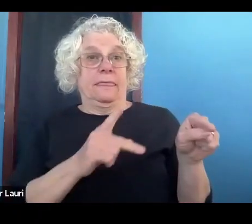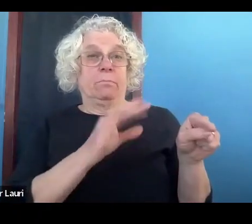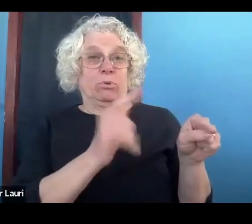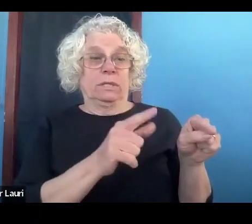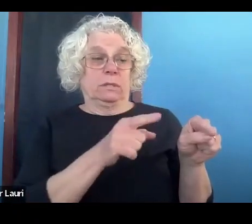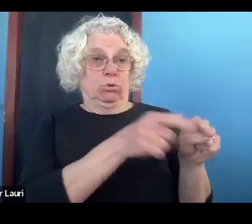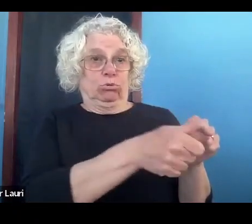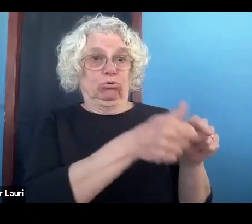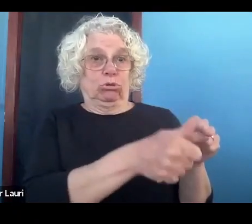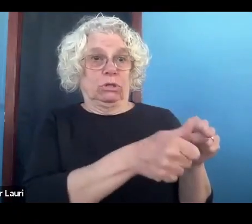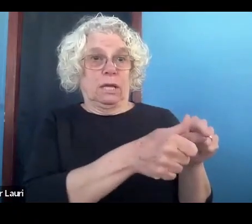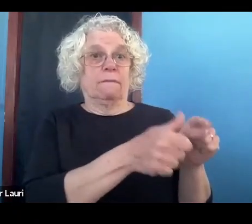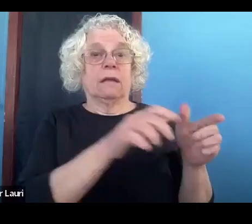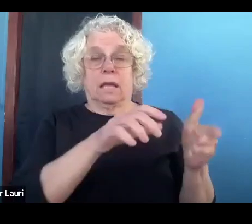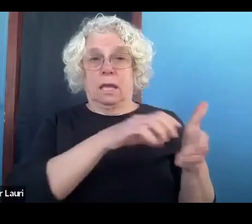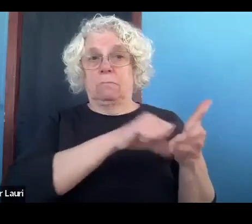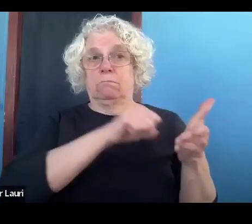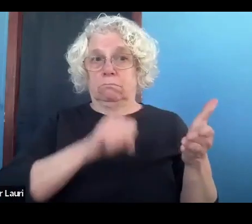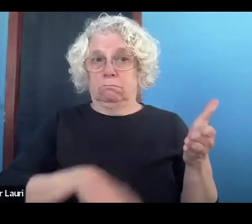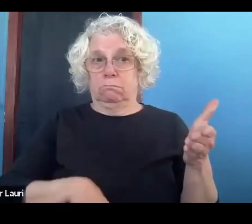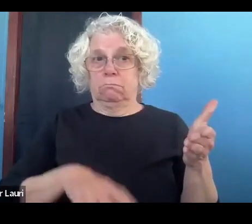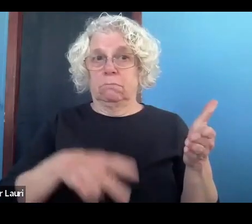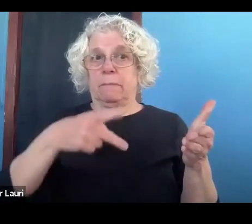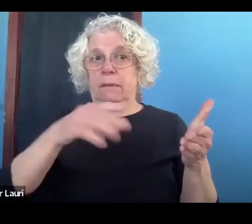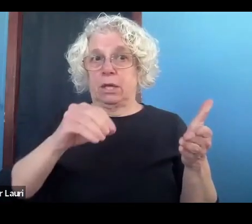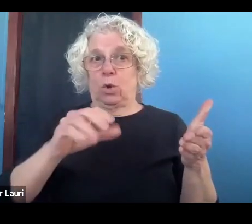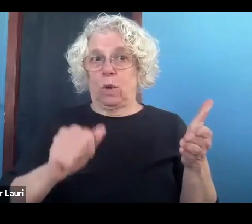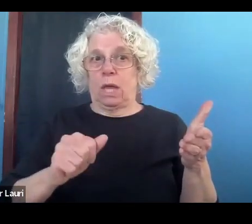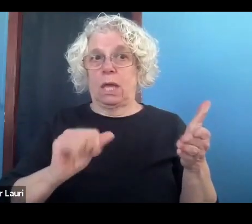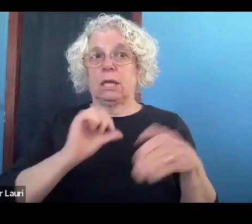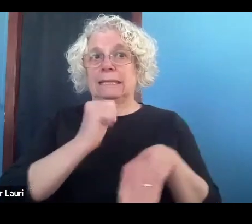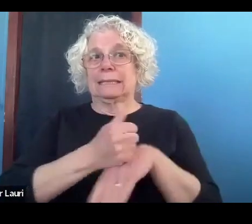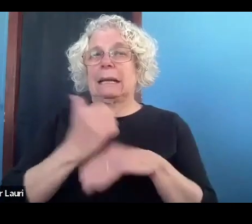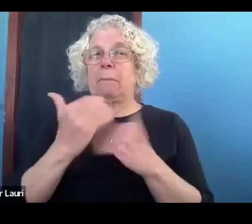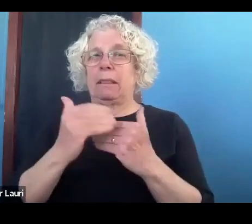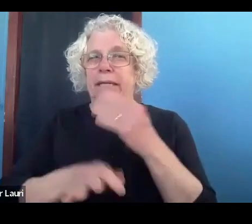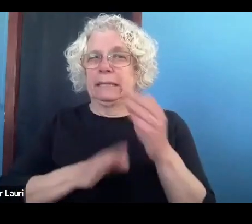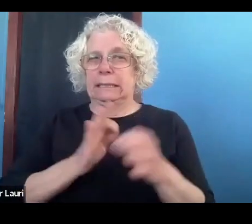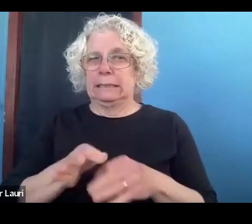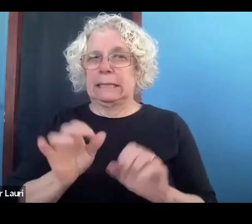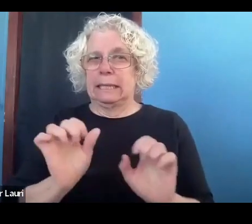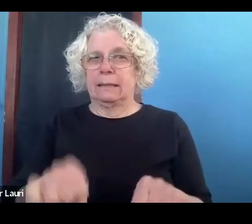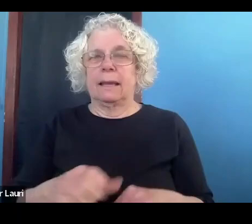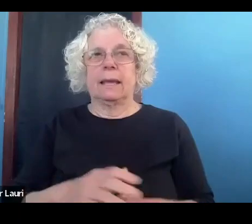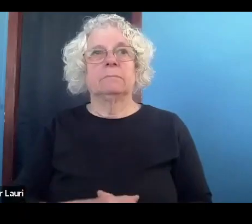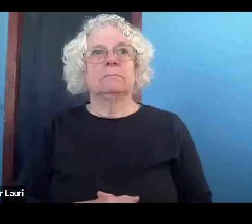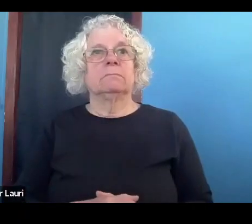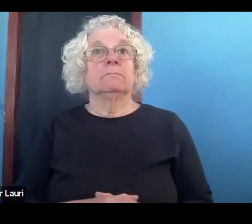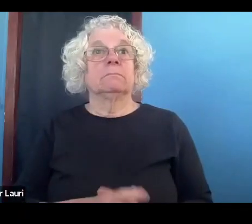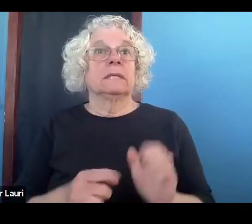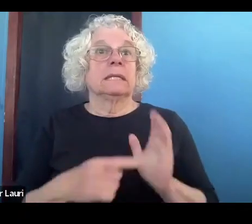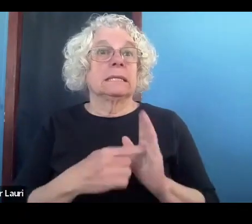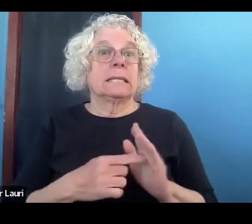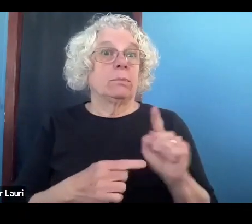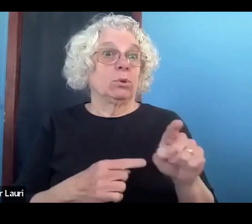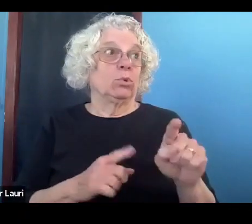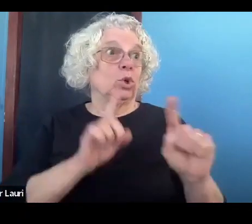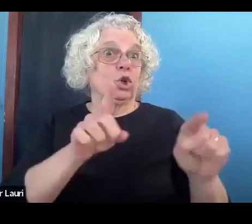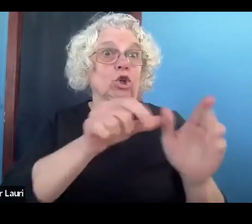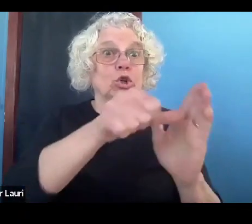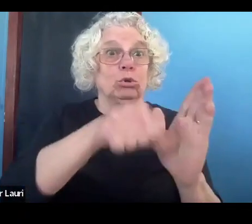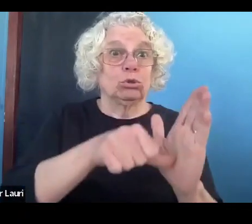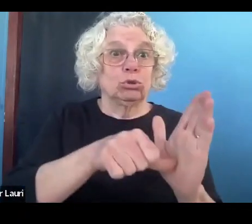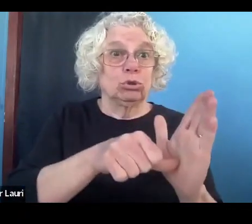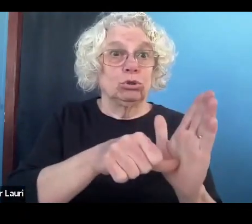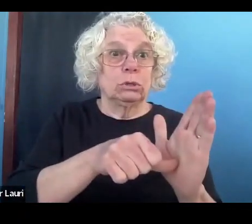attorney at any time and can make it a limited power of attorney. Example, if you're going into surgery or something